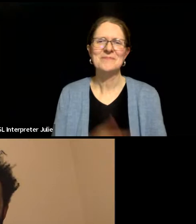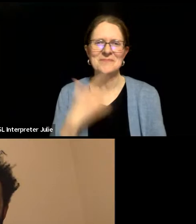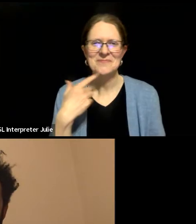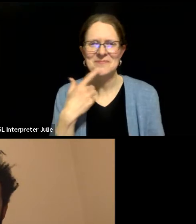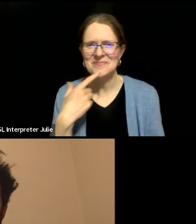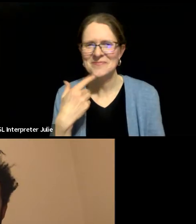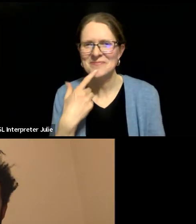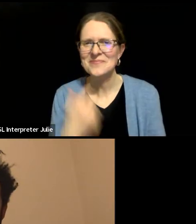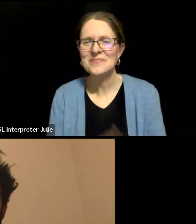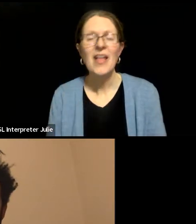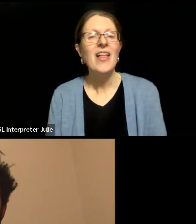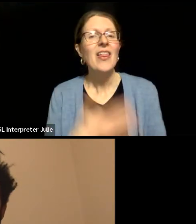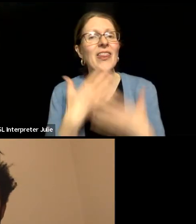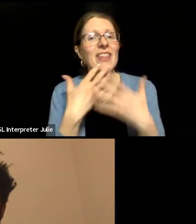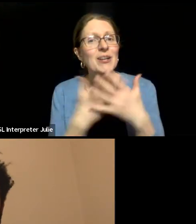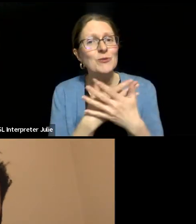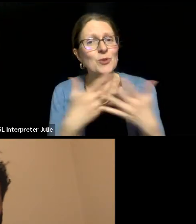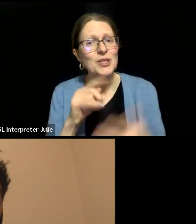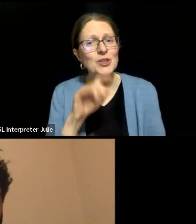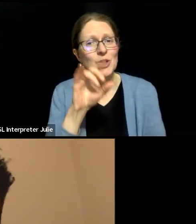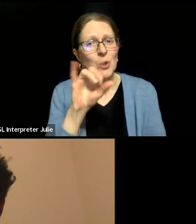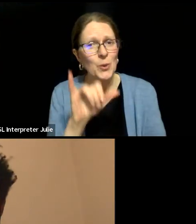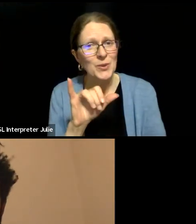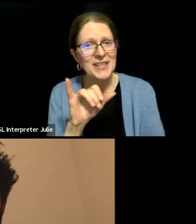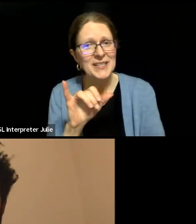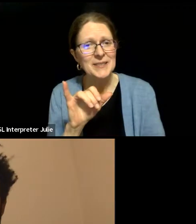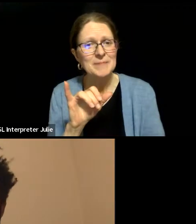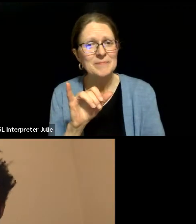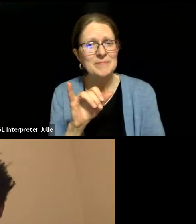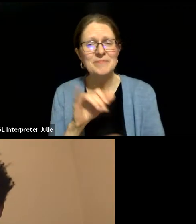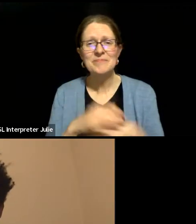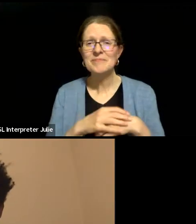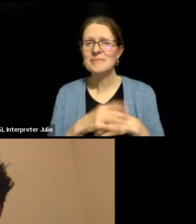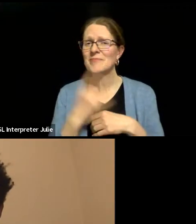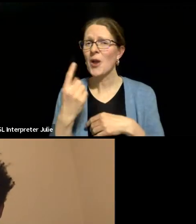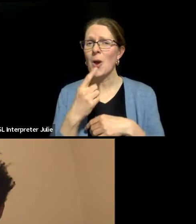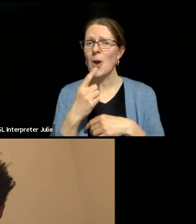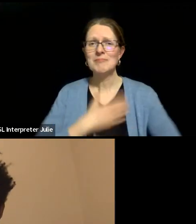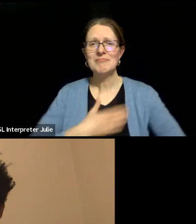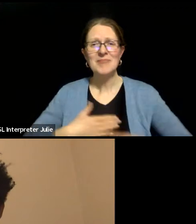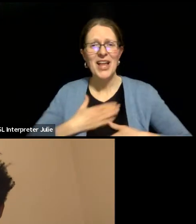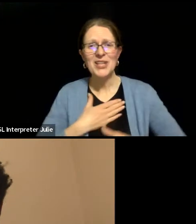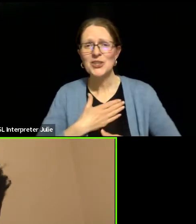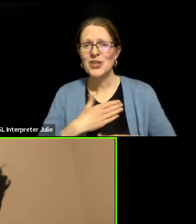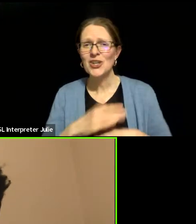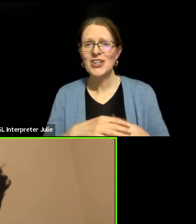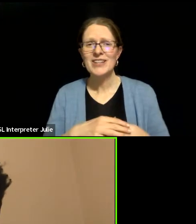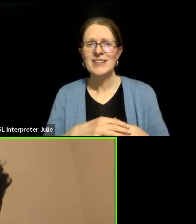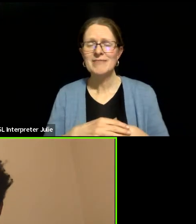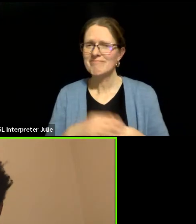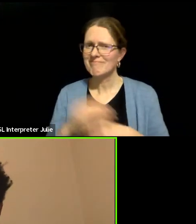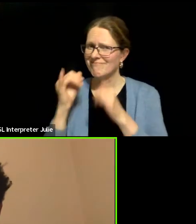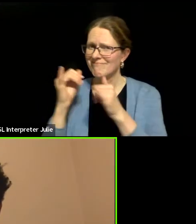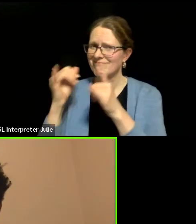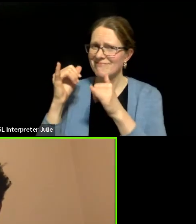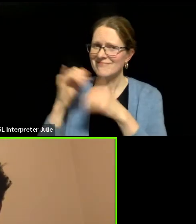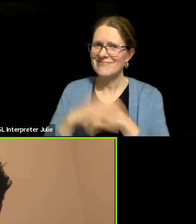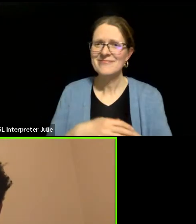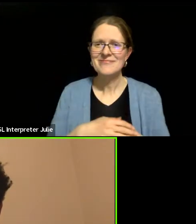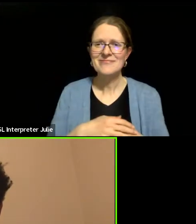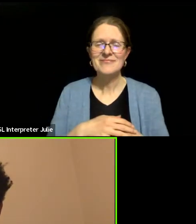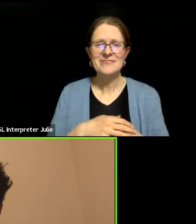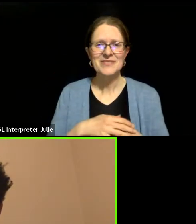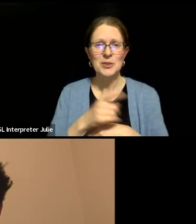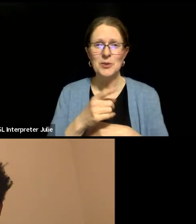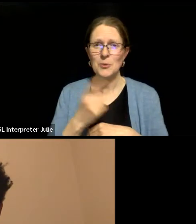Well, thank you so much, Tony. It's it's always such a pleasure to talk with you. You are one